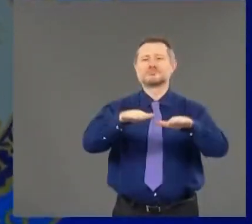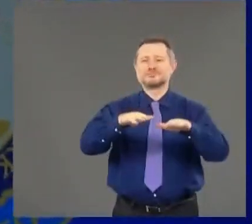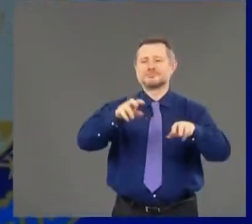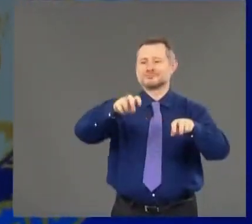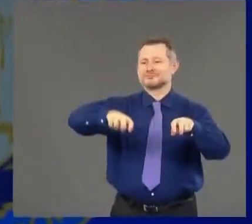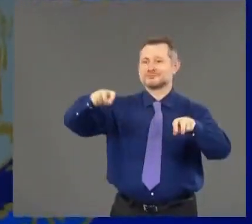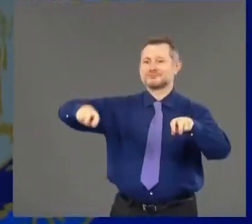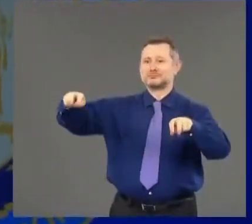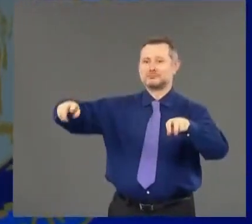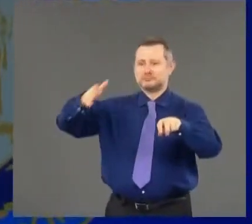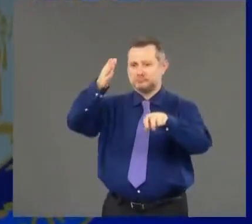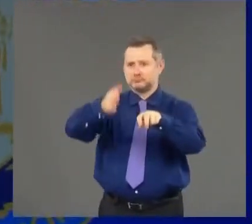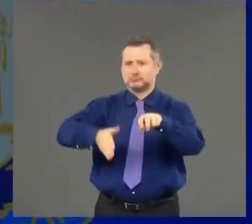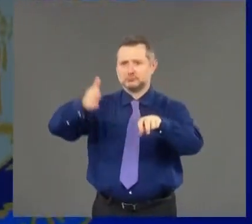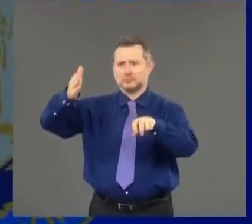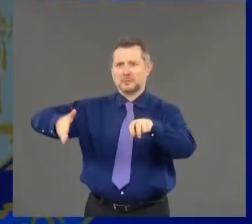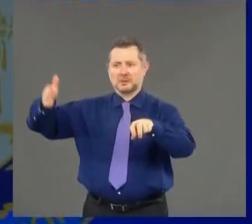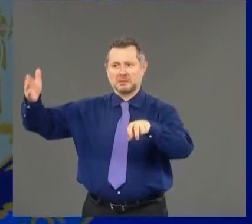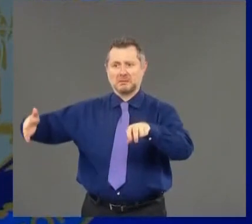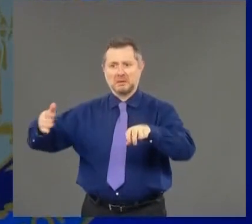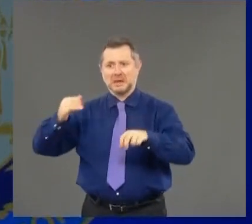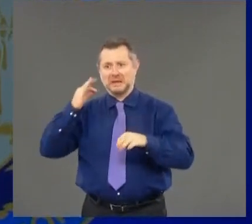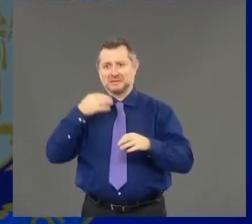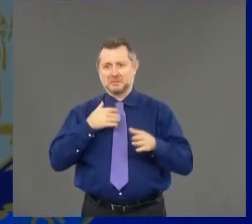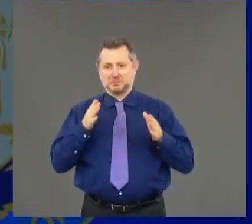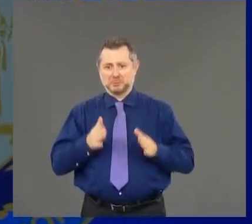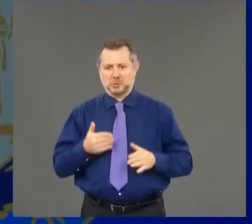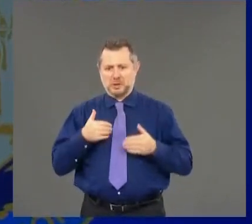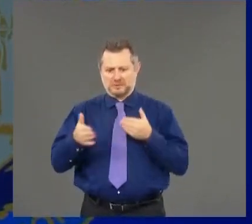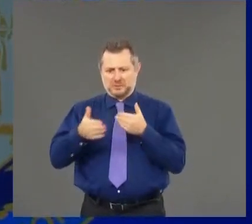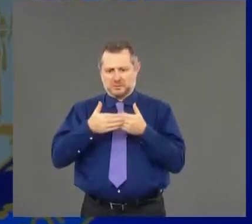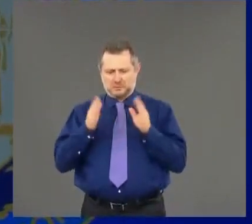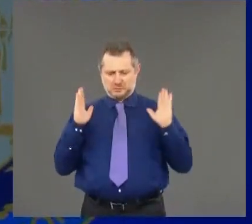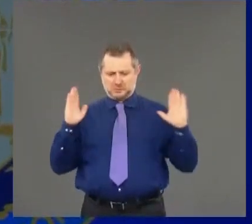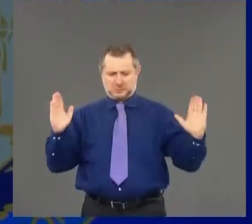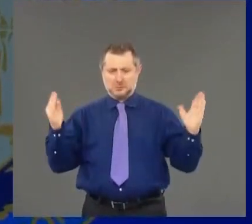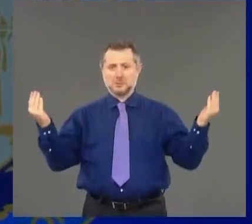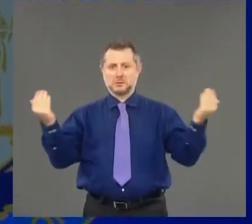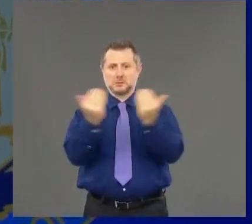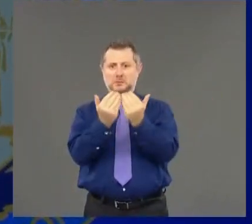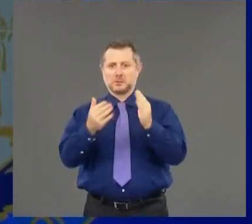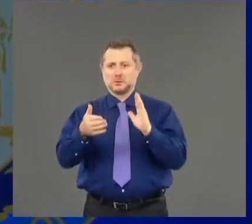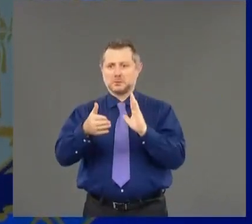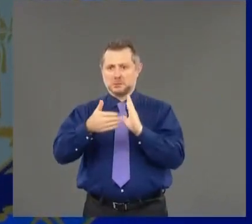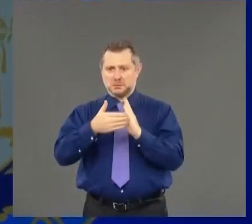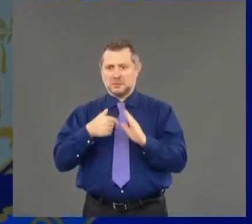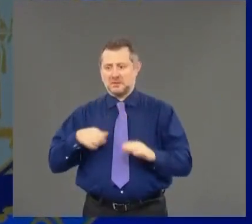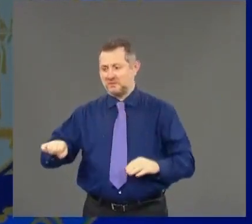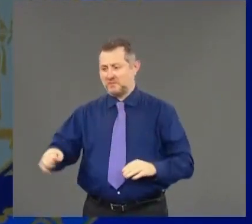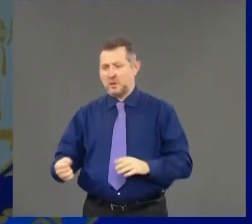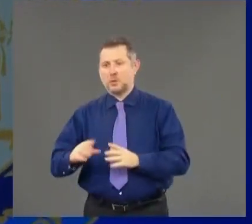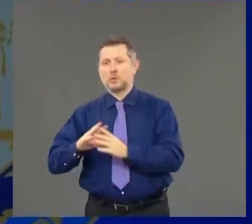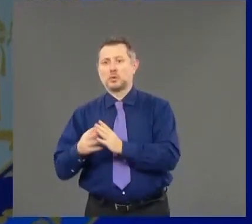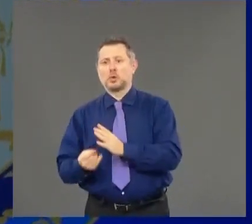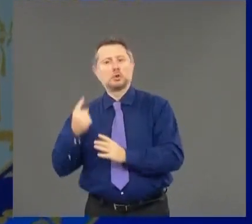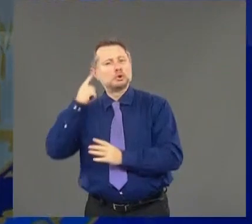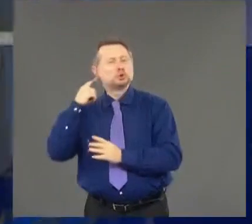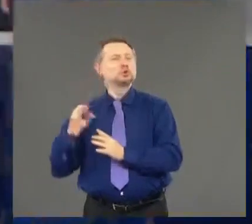away from, like if someone's in one stall and you're going to flush that stall, and the worry is that things will just Make spread. a